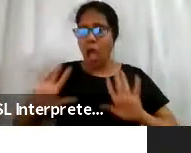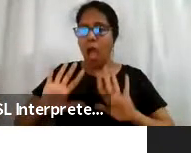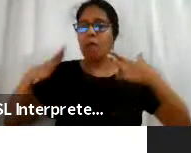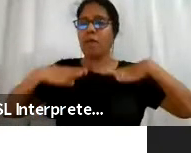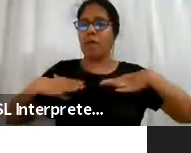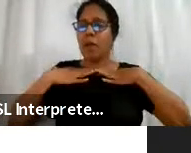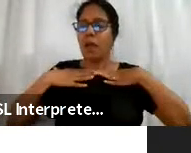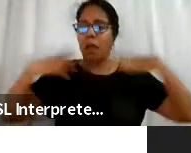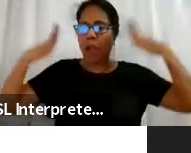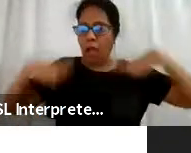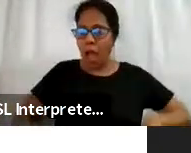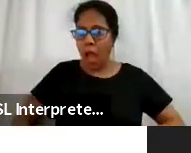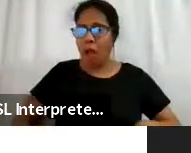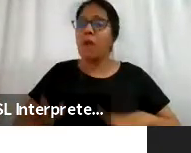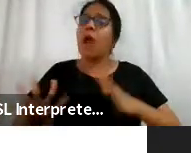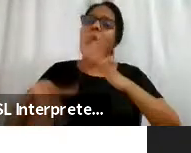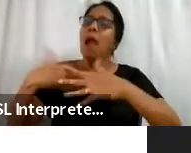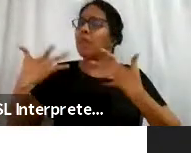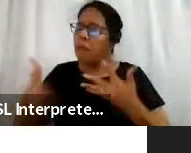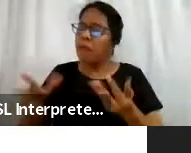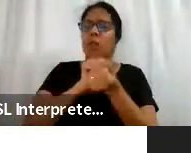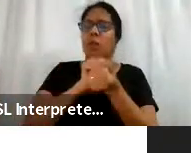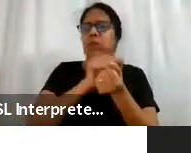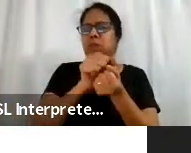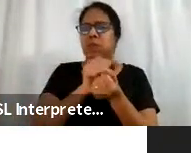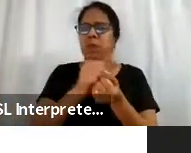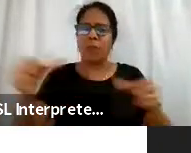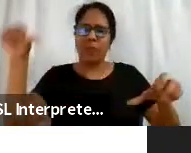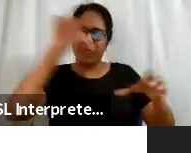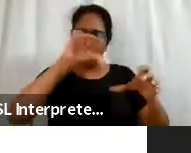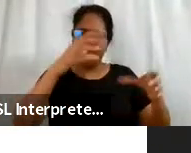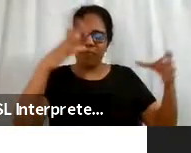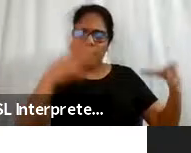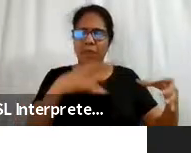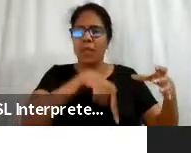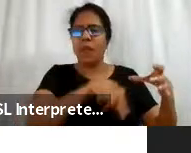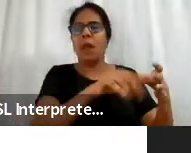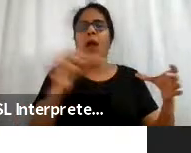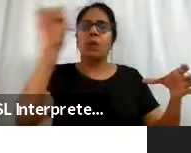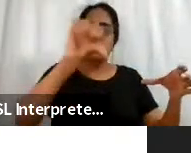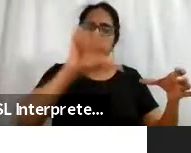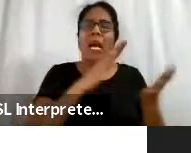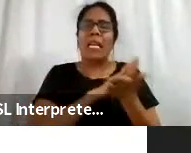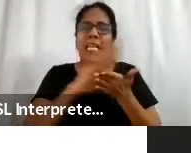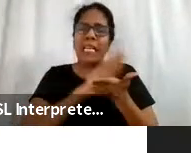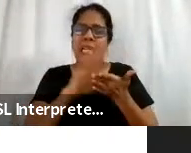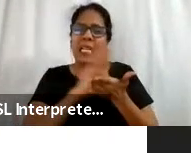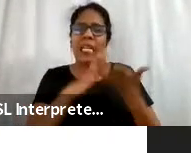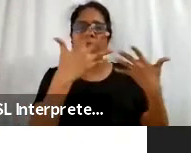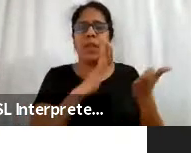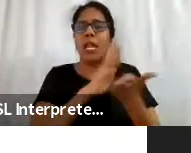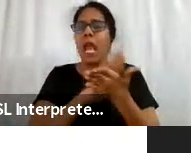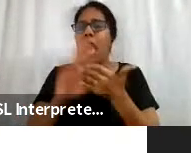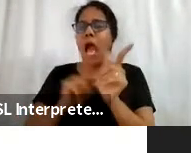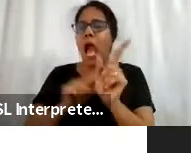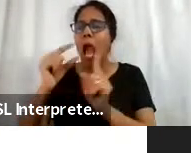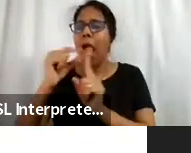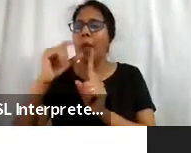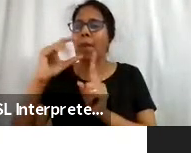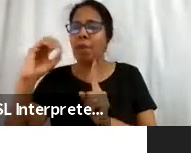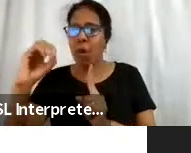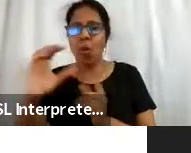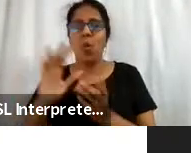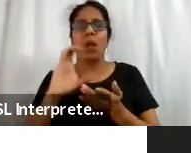solution and can be reused. But it needs to be cleaned very properly before you take it out for the rest